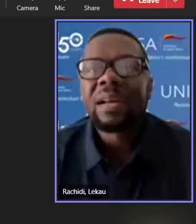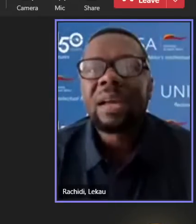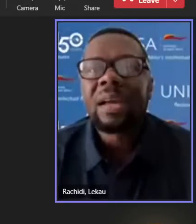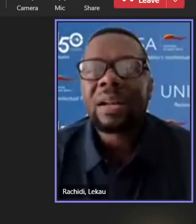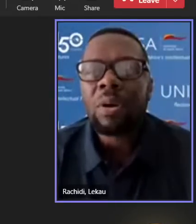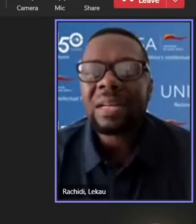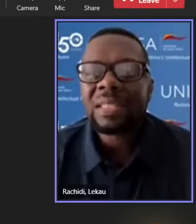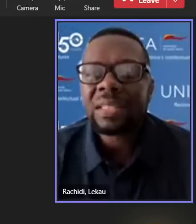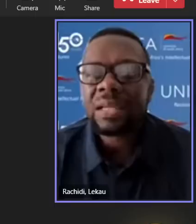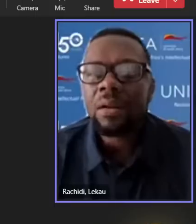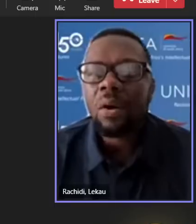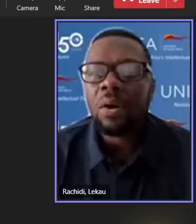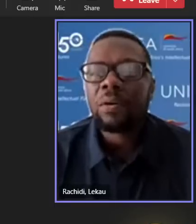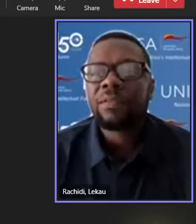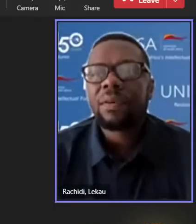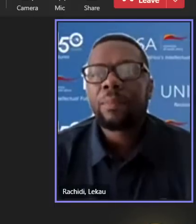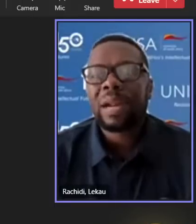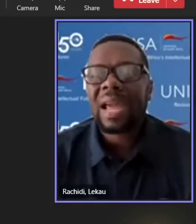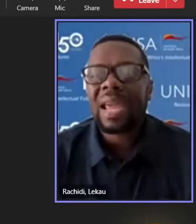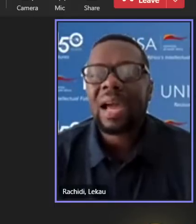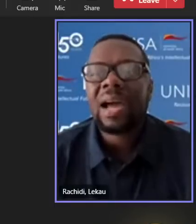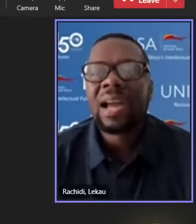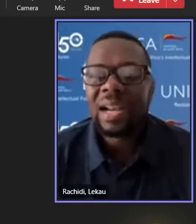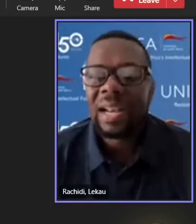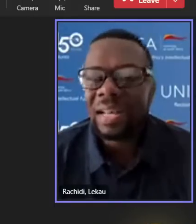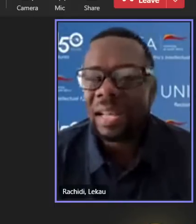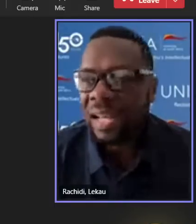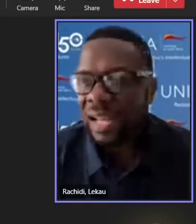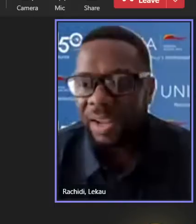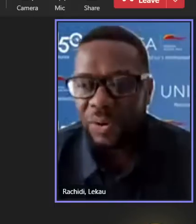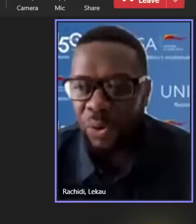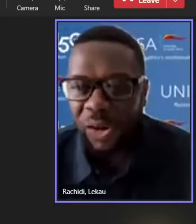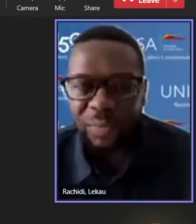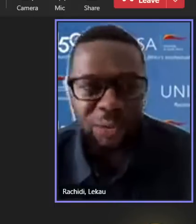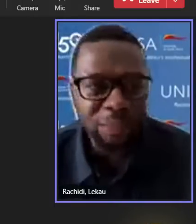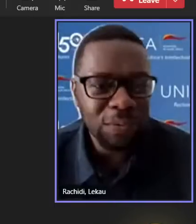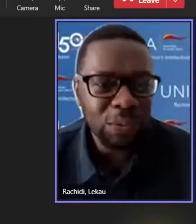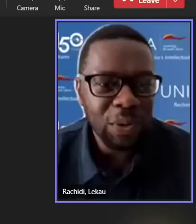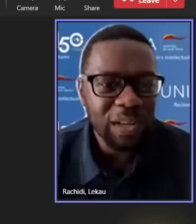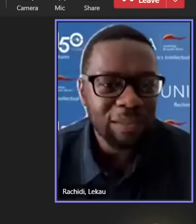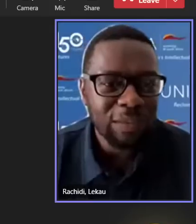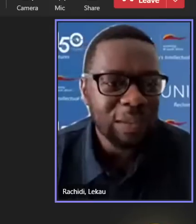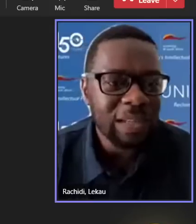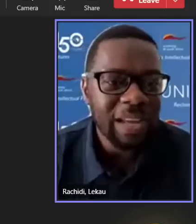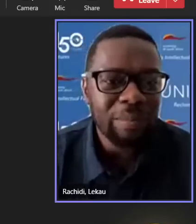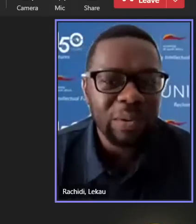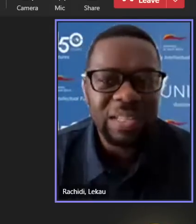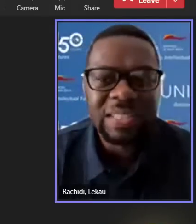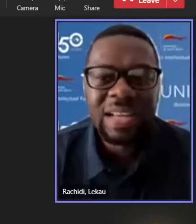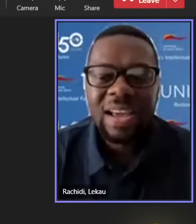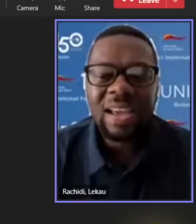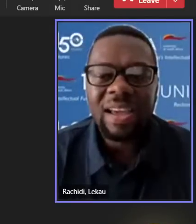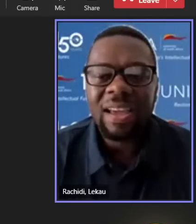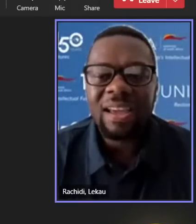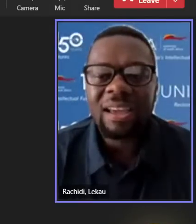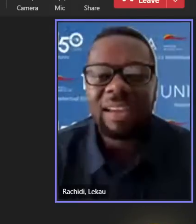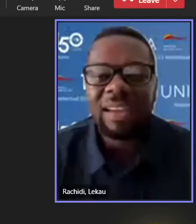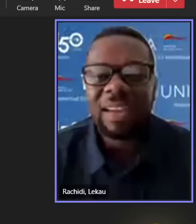on recognition of prior learning. I don't know how many of you have heard about